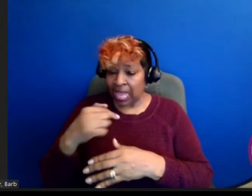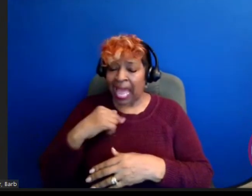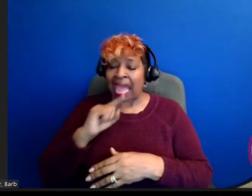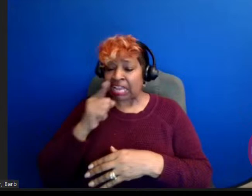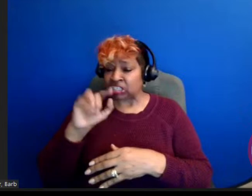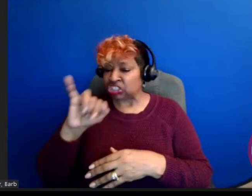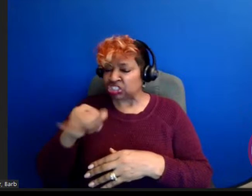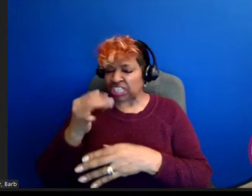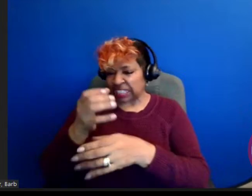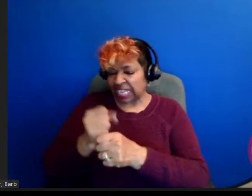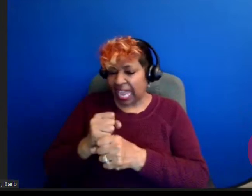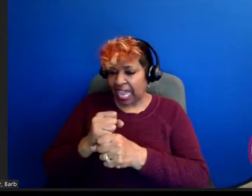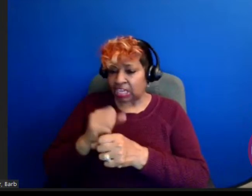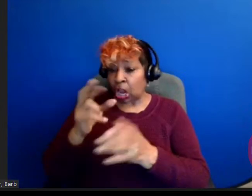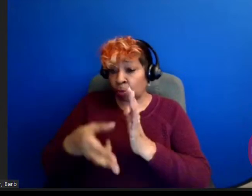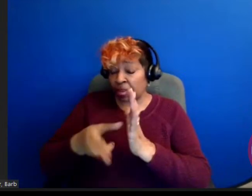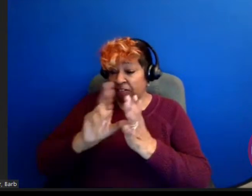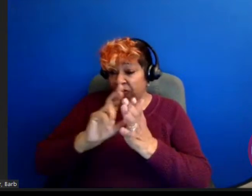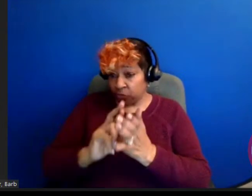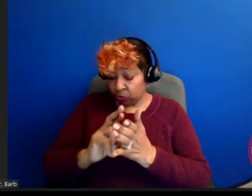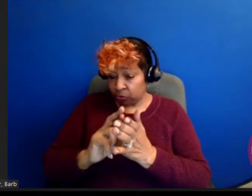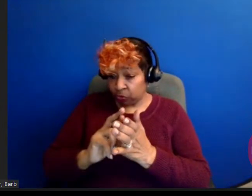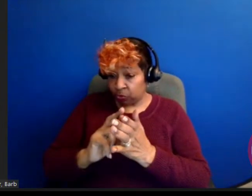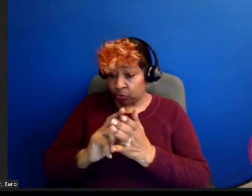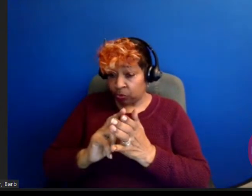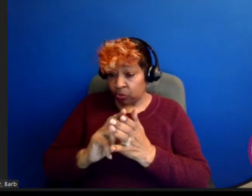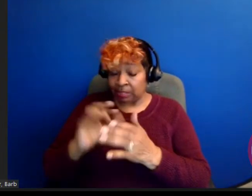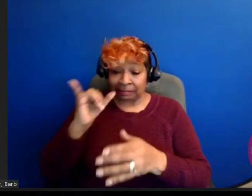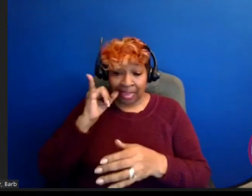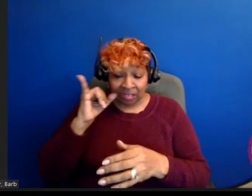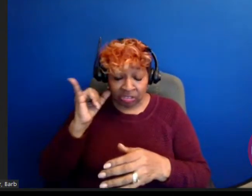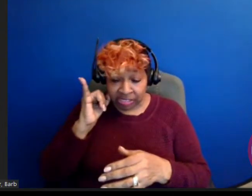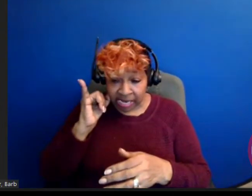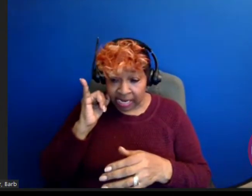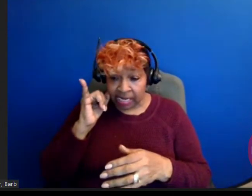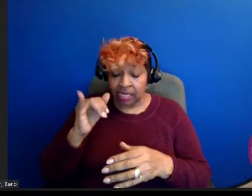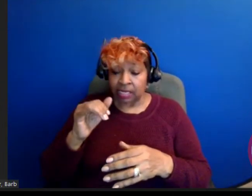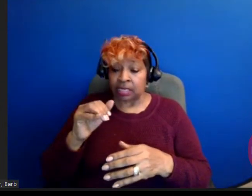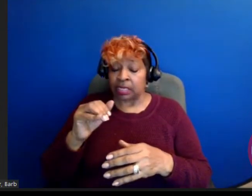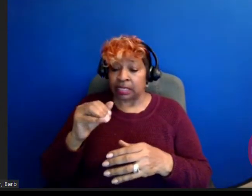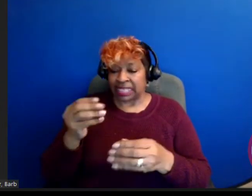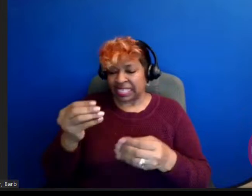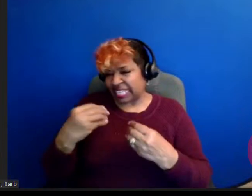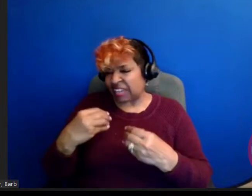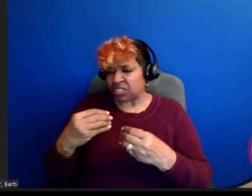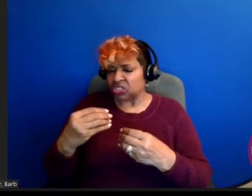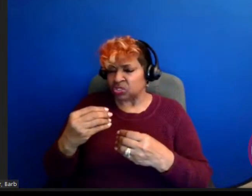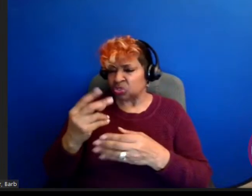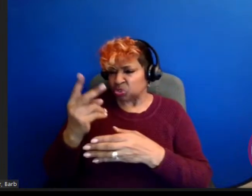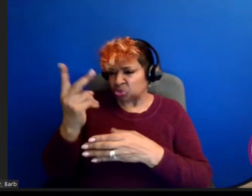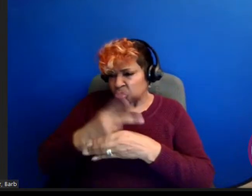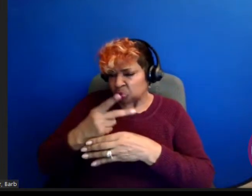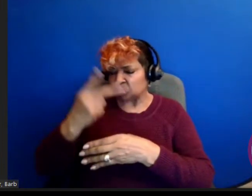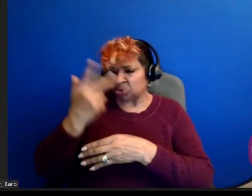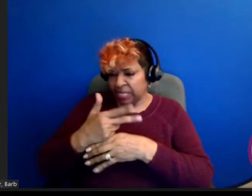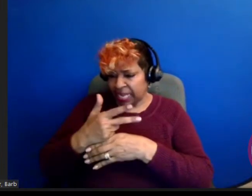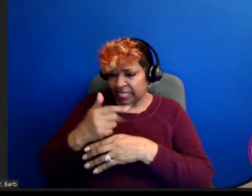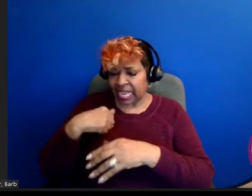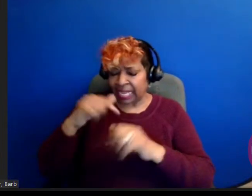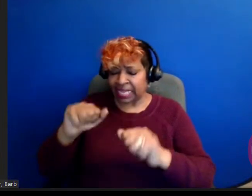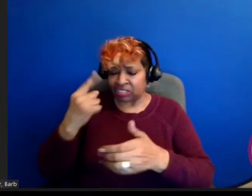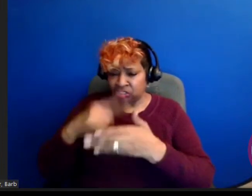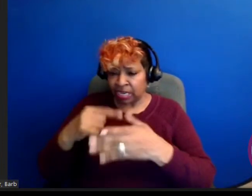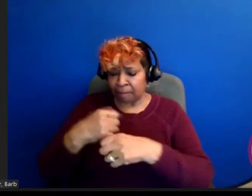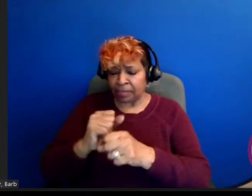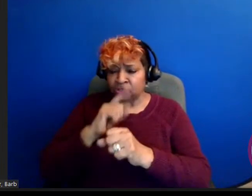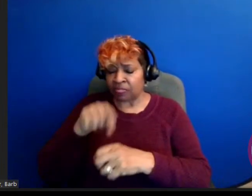a review version yesterday. And so give us 2 or 3 days. We can check and make sure there's nothing